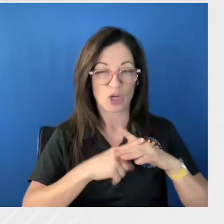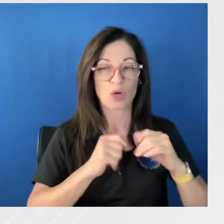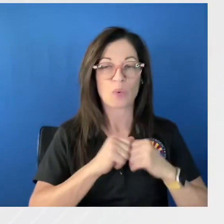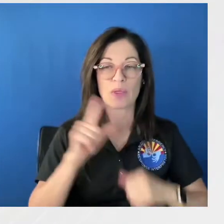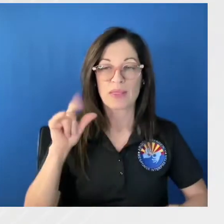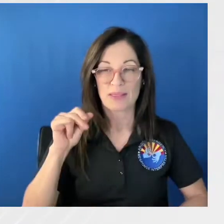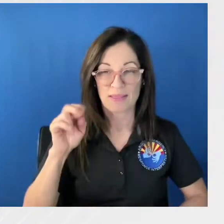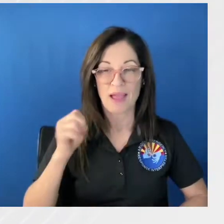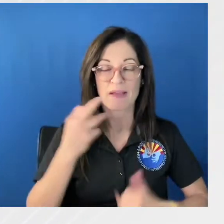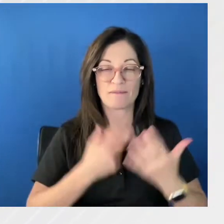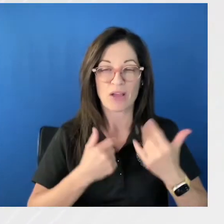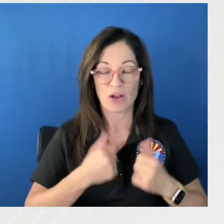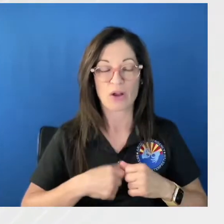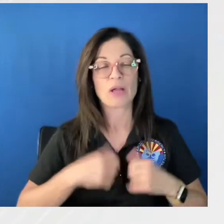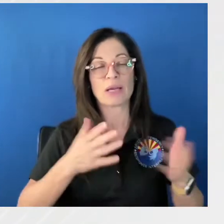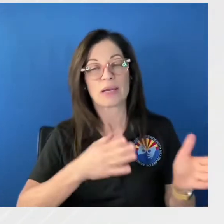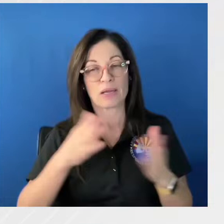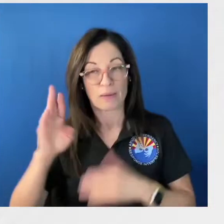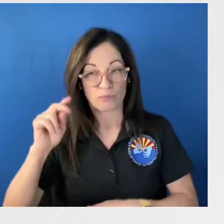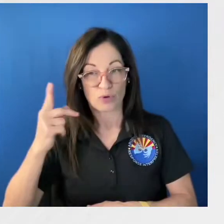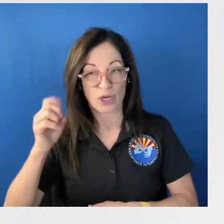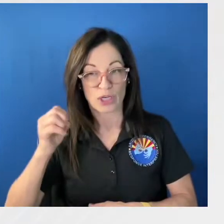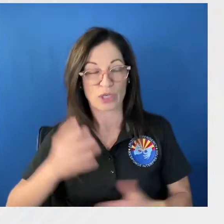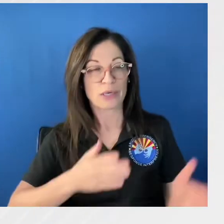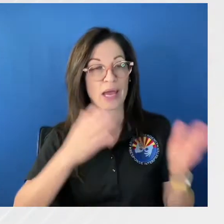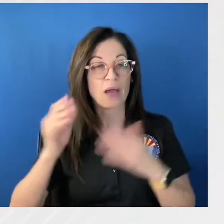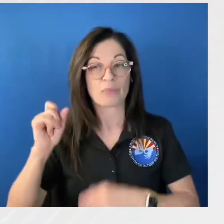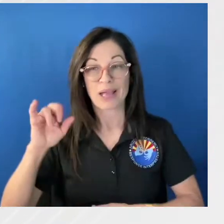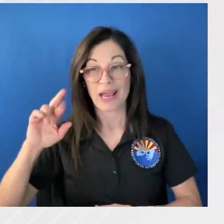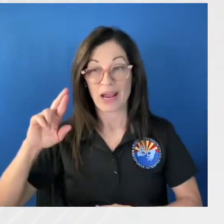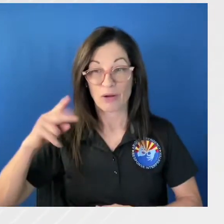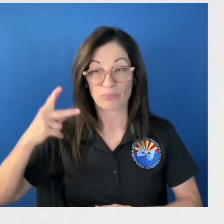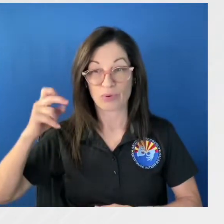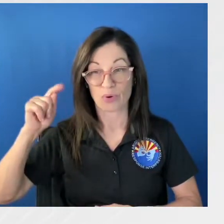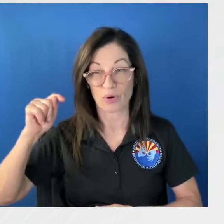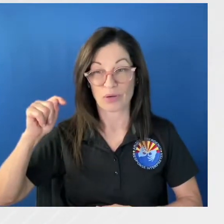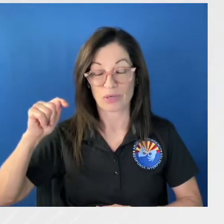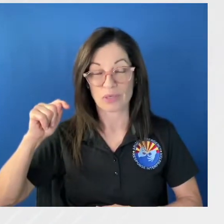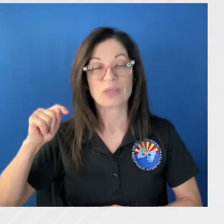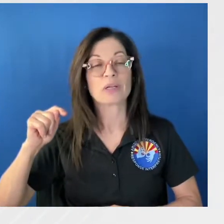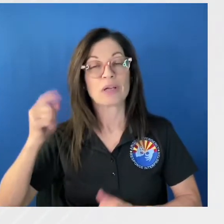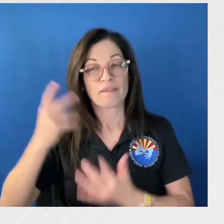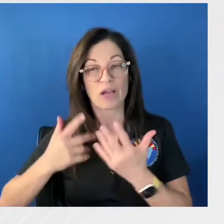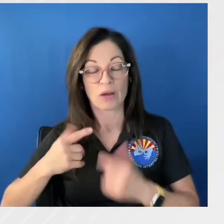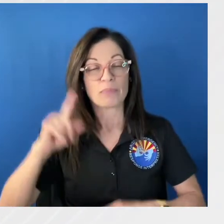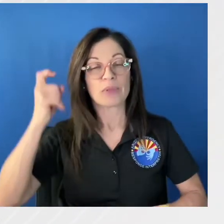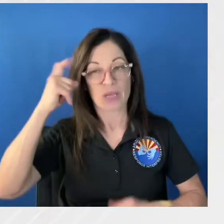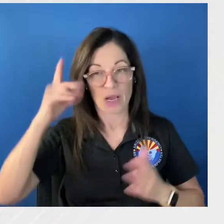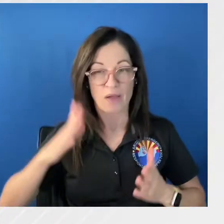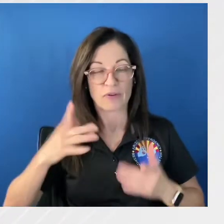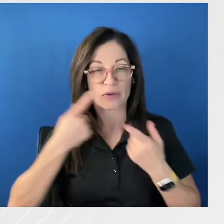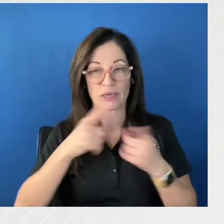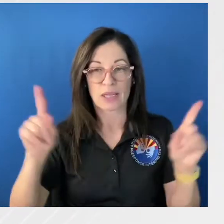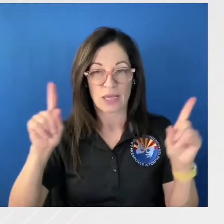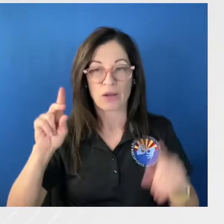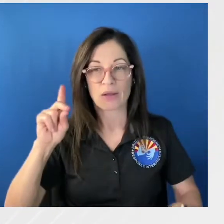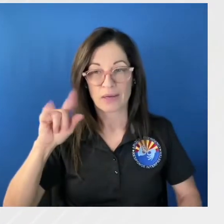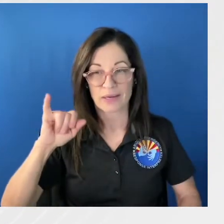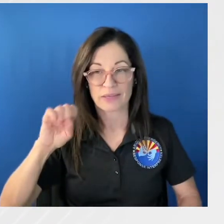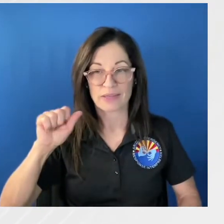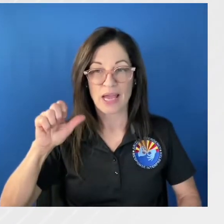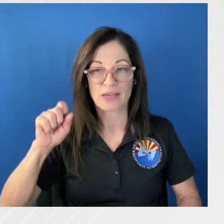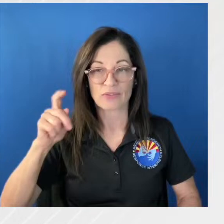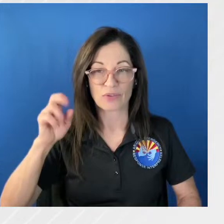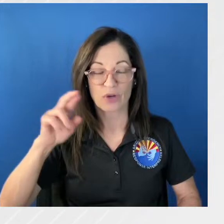and now the airport fire that we're all watching in Orange and Riverside County. Those, the governor did declare a disaster and has